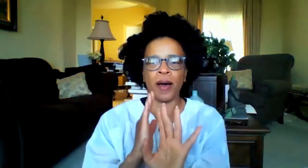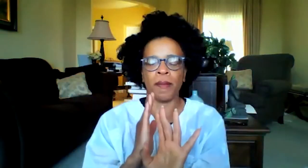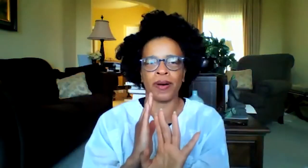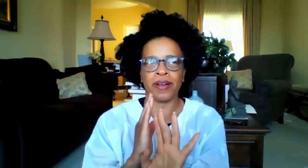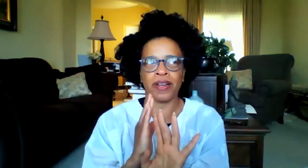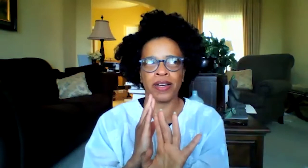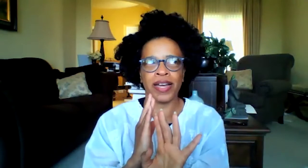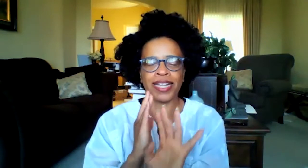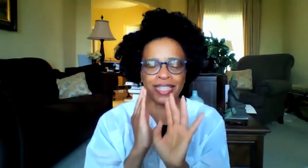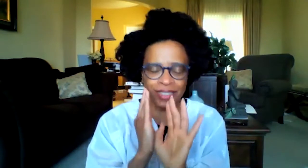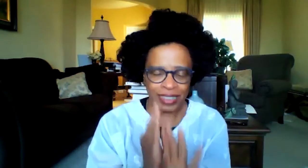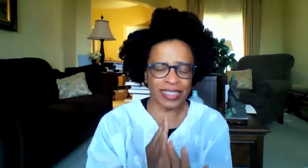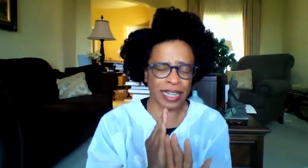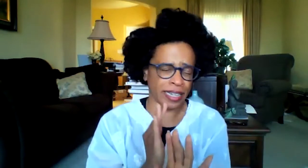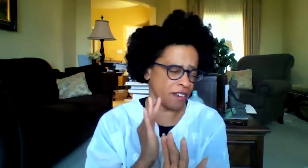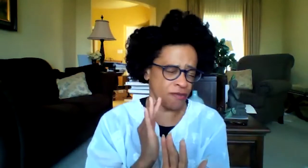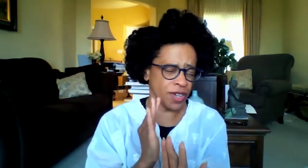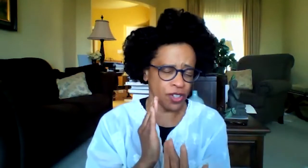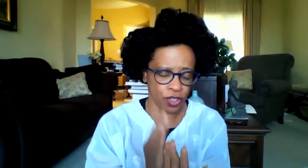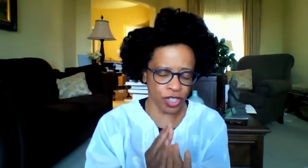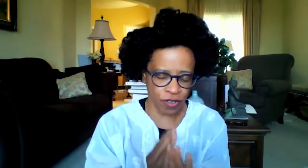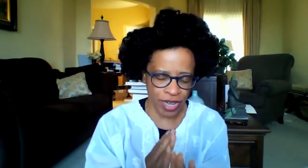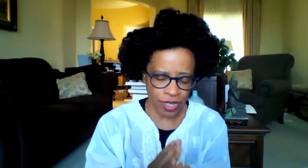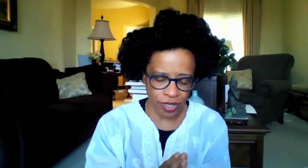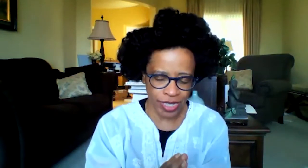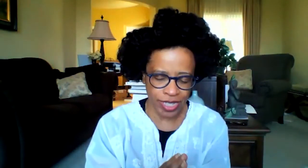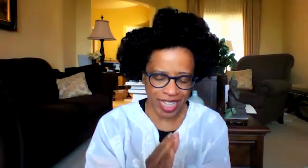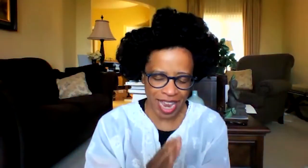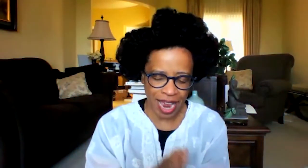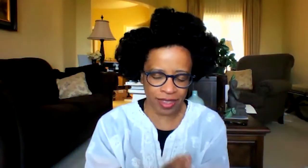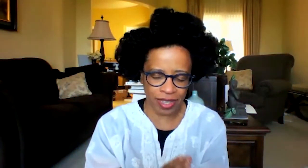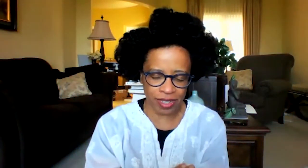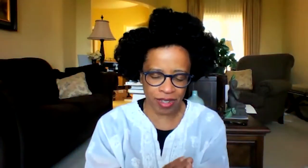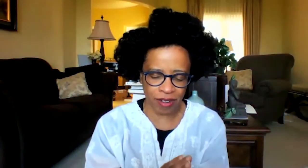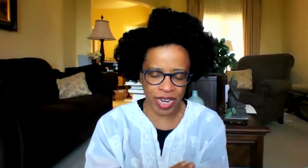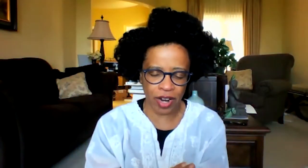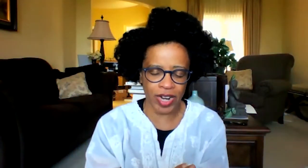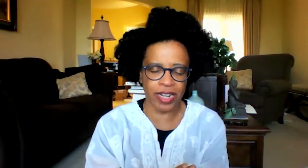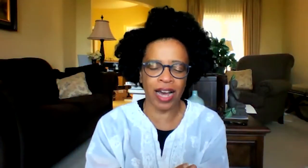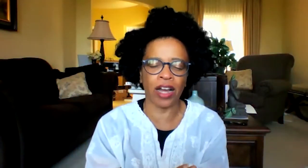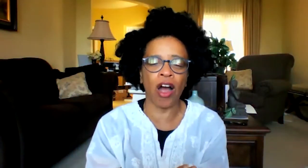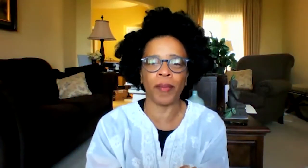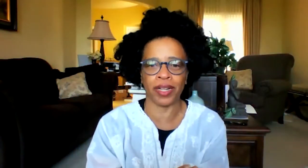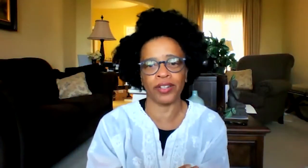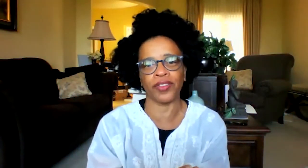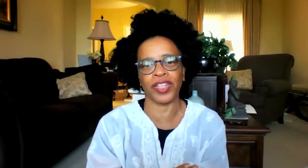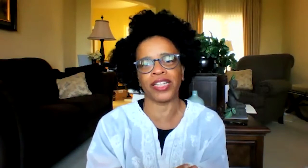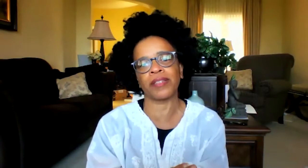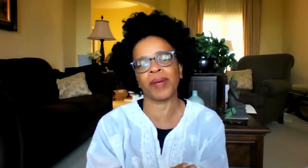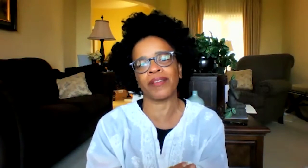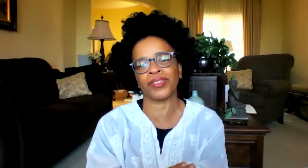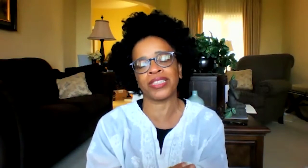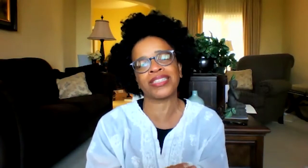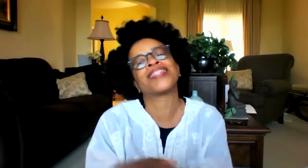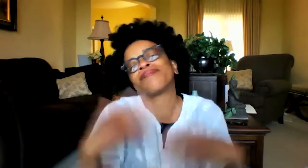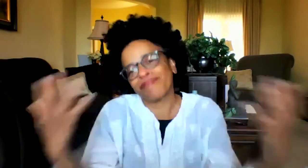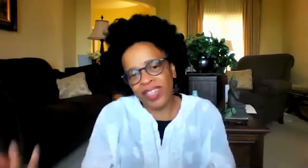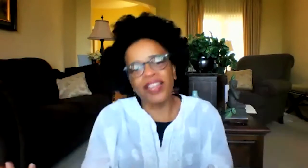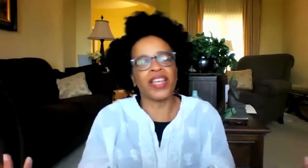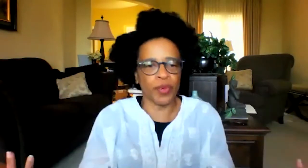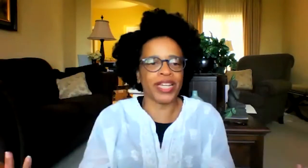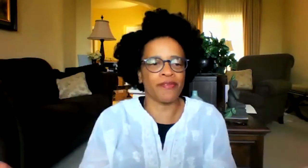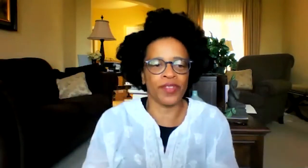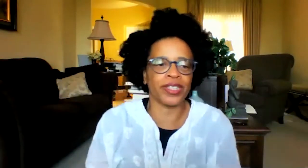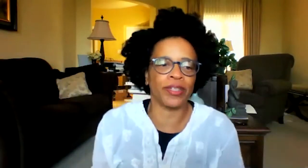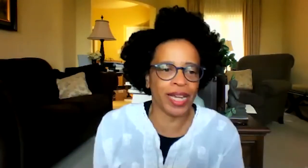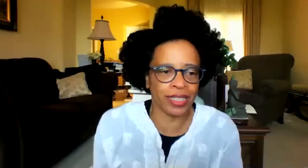And I think that if we take seriously the ethics of care and non-harming underneath mindfulness,